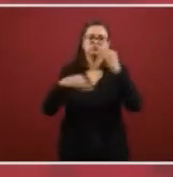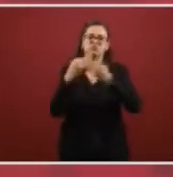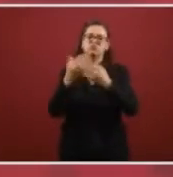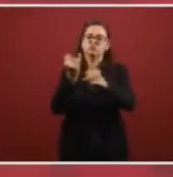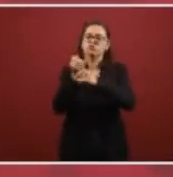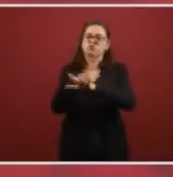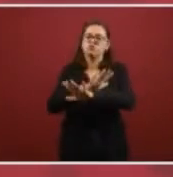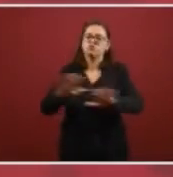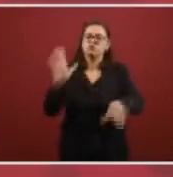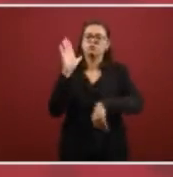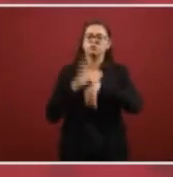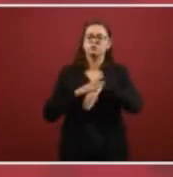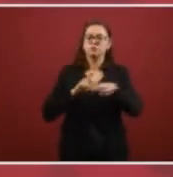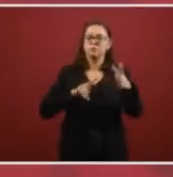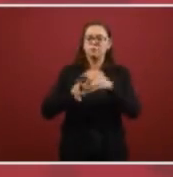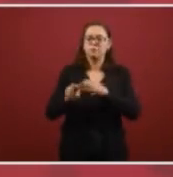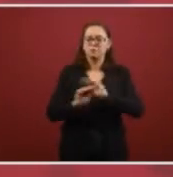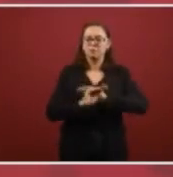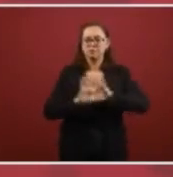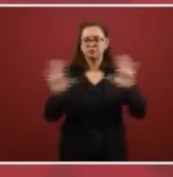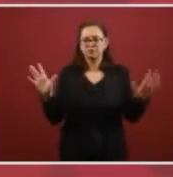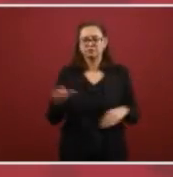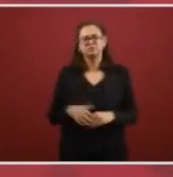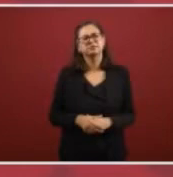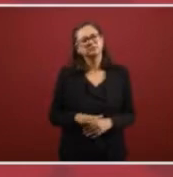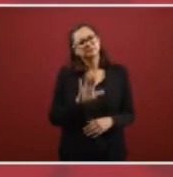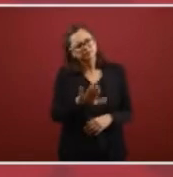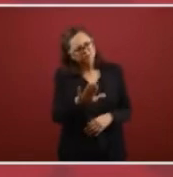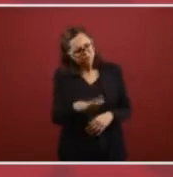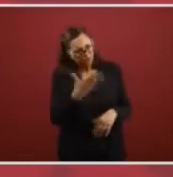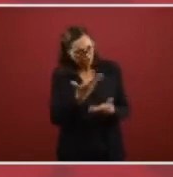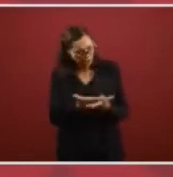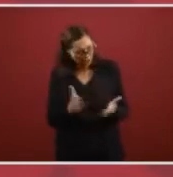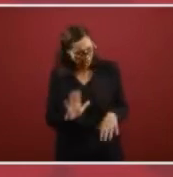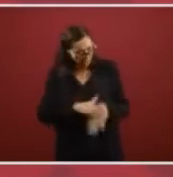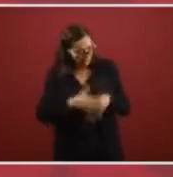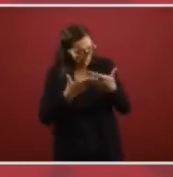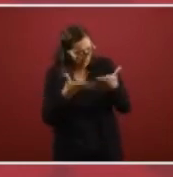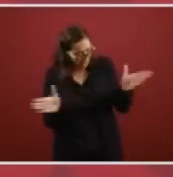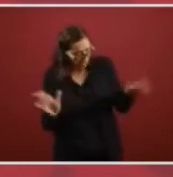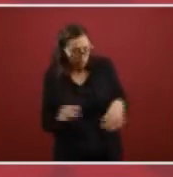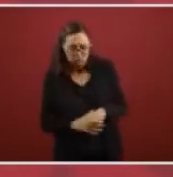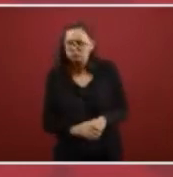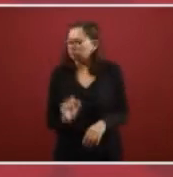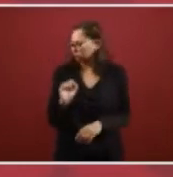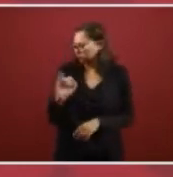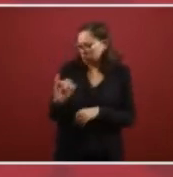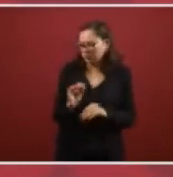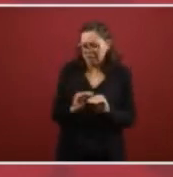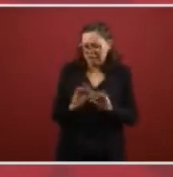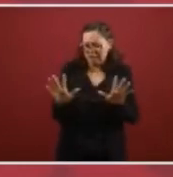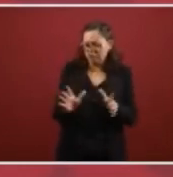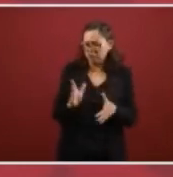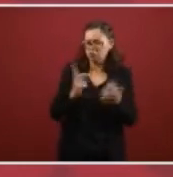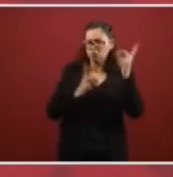All of it is informed, and there's more transparency. So as of your point of view, there's